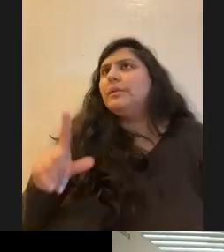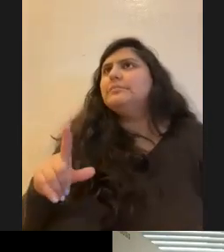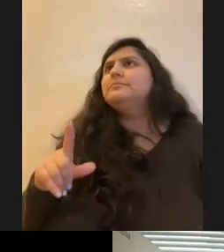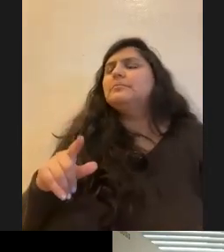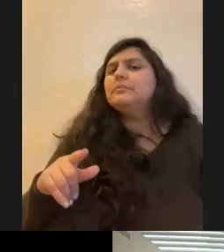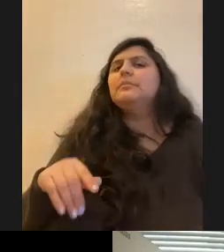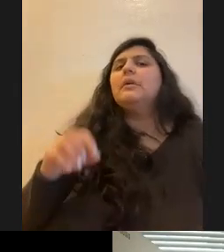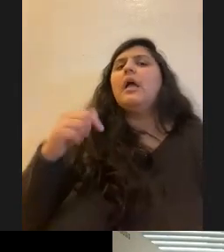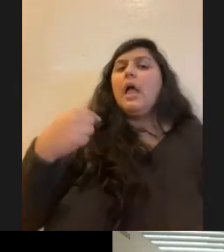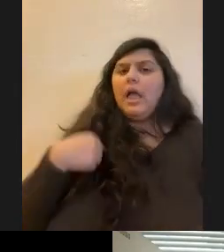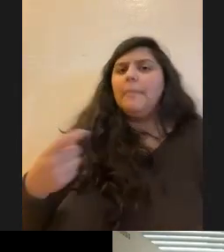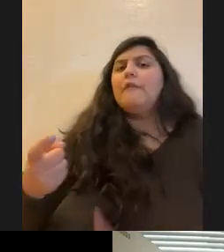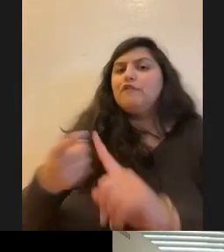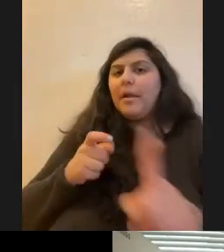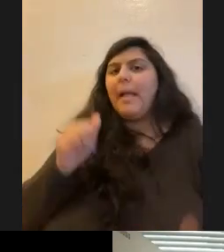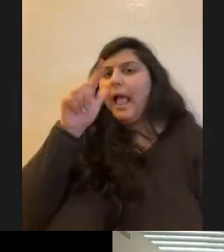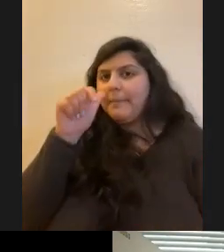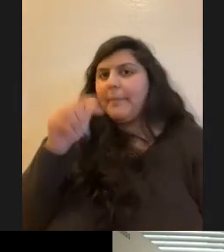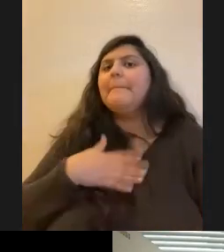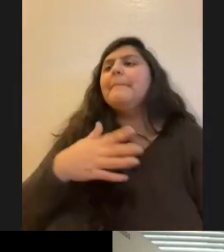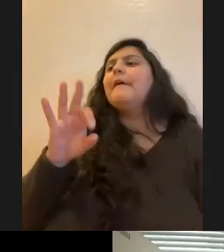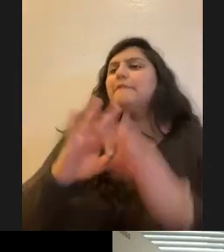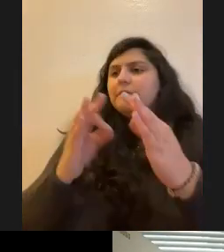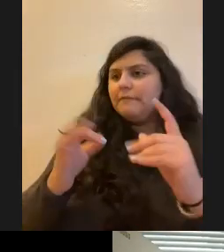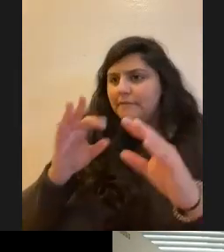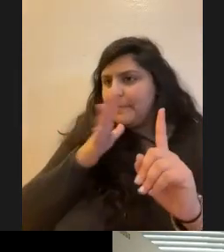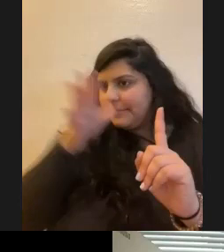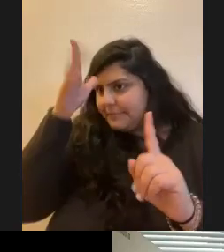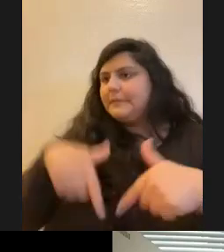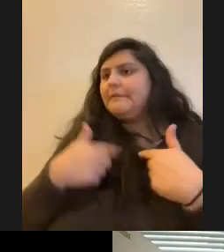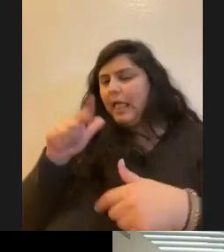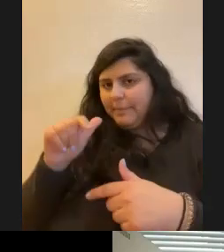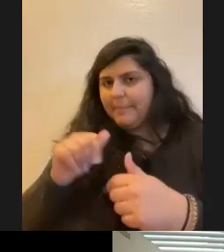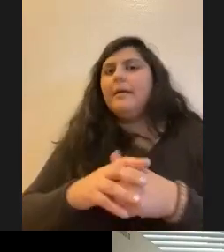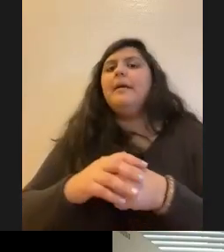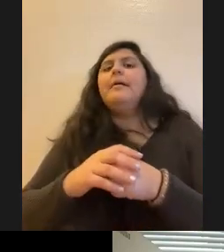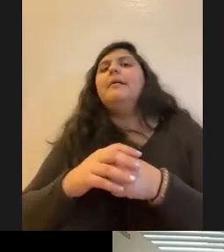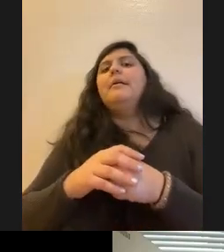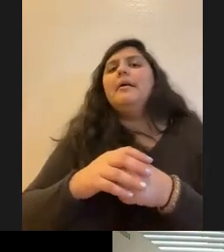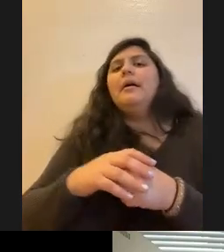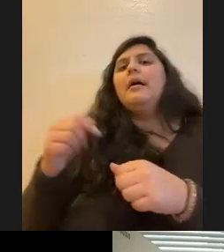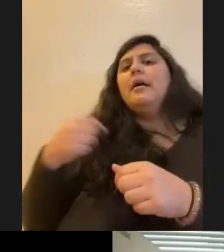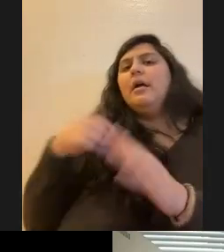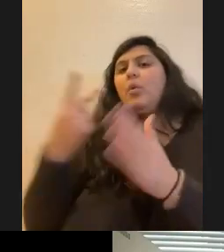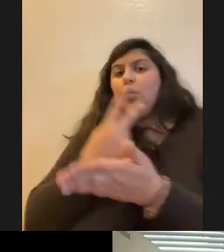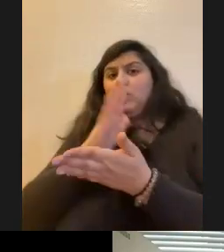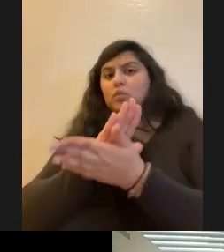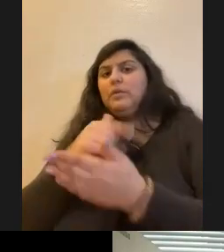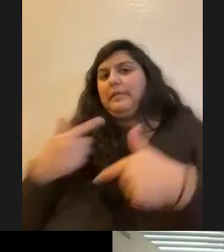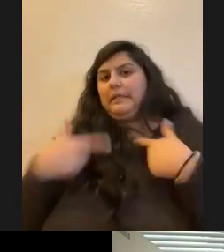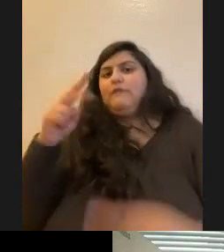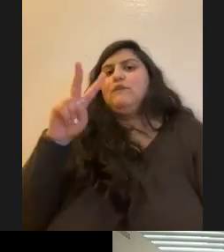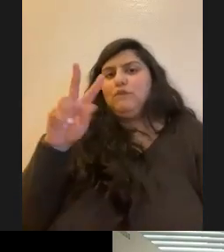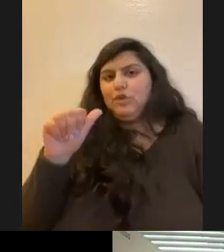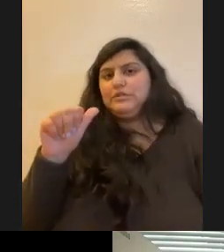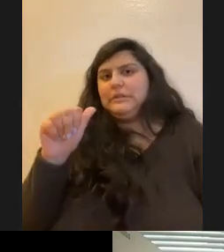So I'm from Alabama. My parents still live in Alabama. So going to grad school in general, I live in Virginia, so it's about 10 hours